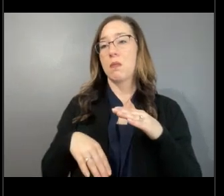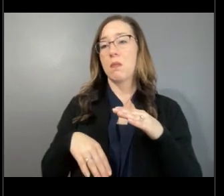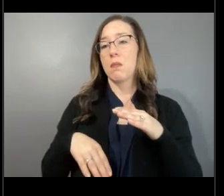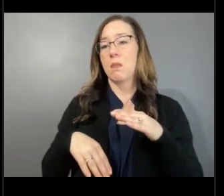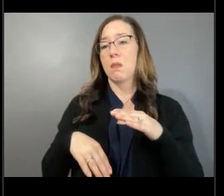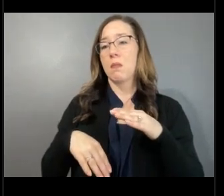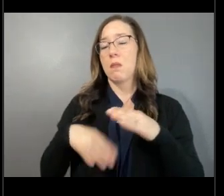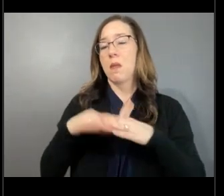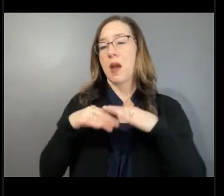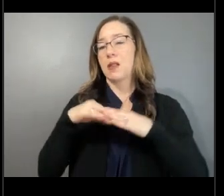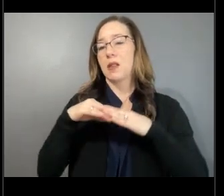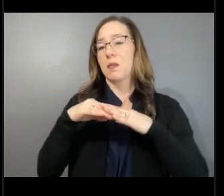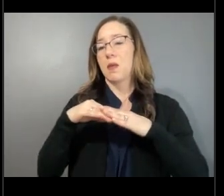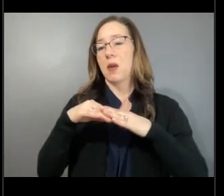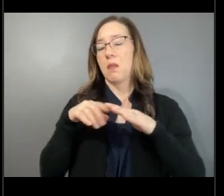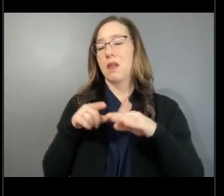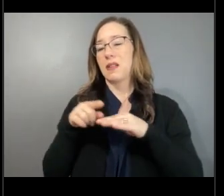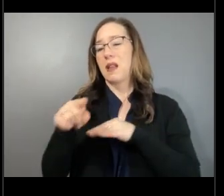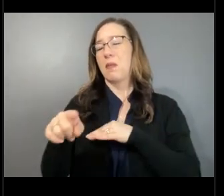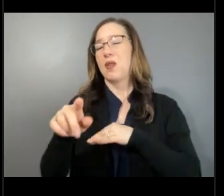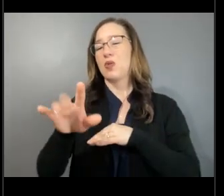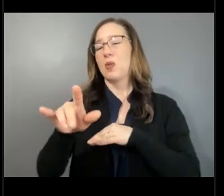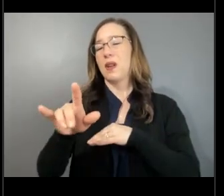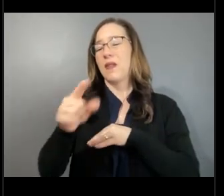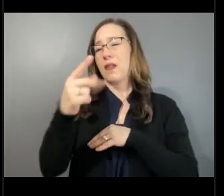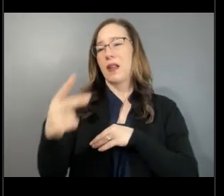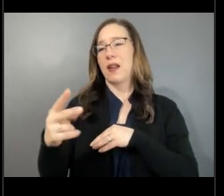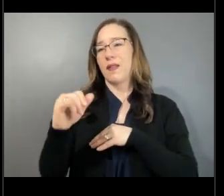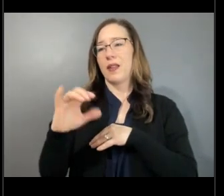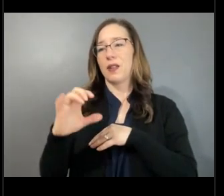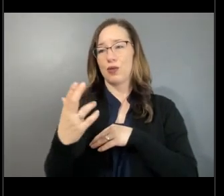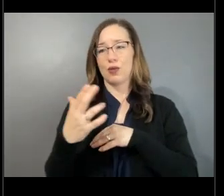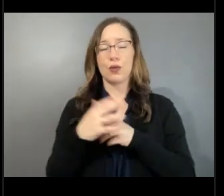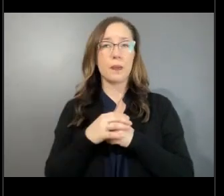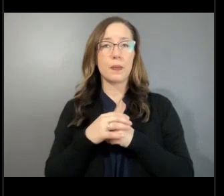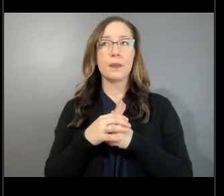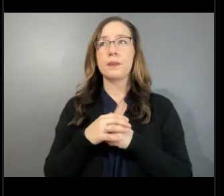of 25.5 inches.